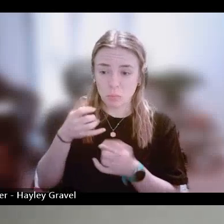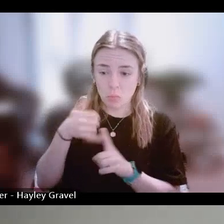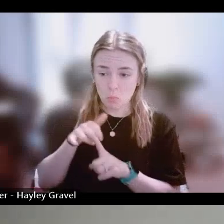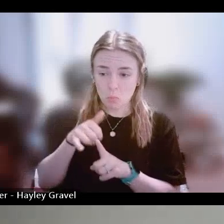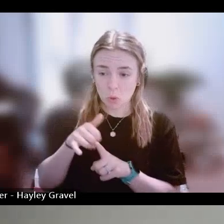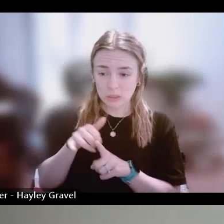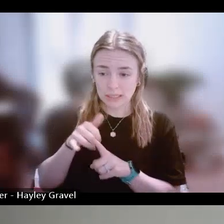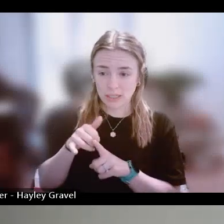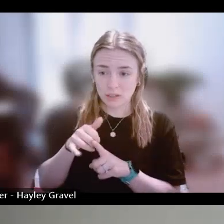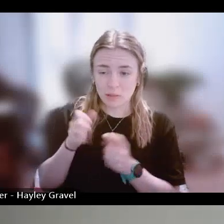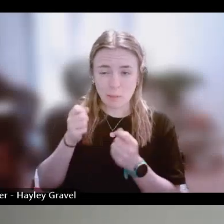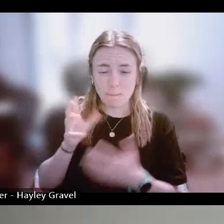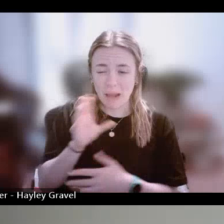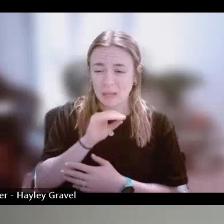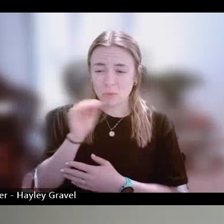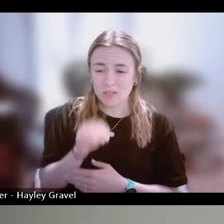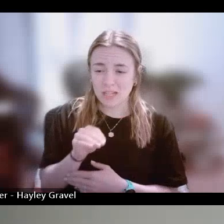of percentages on that.